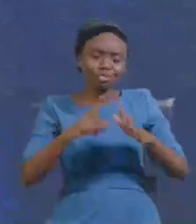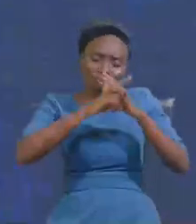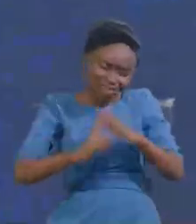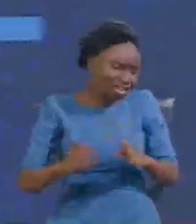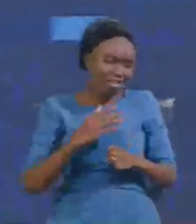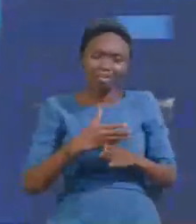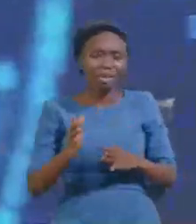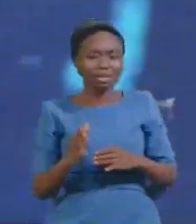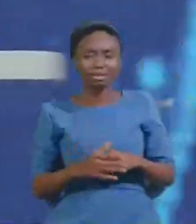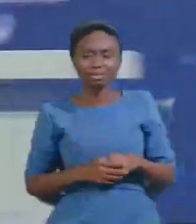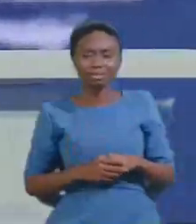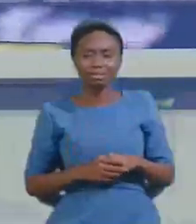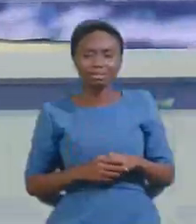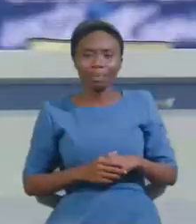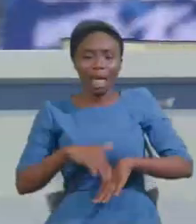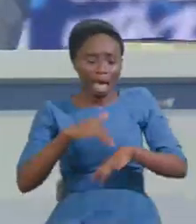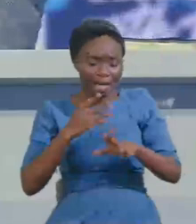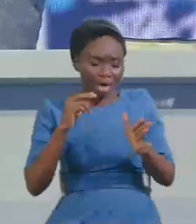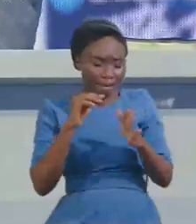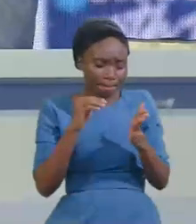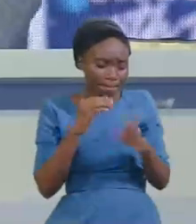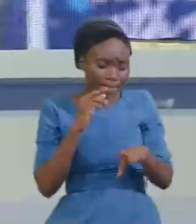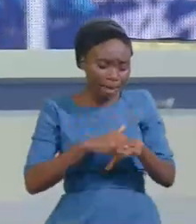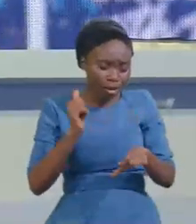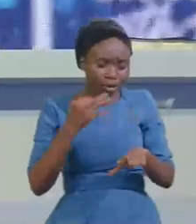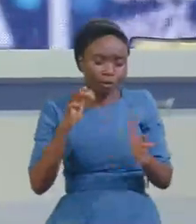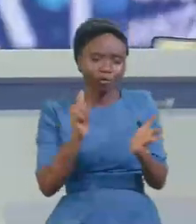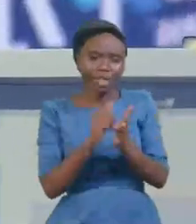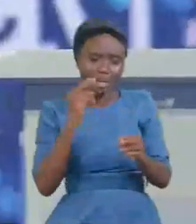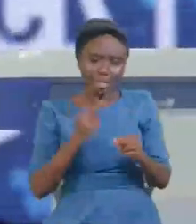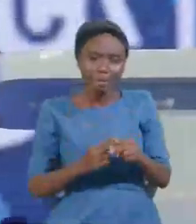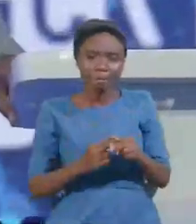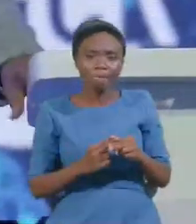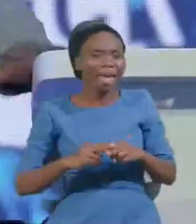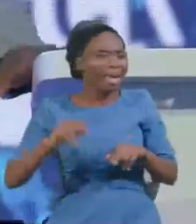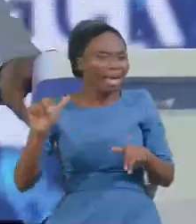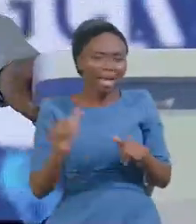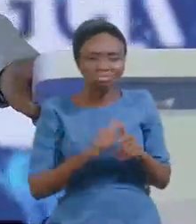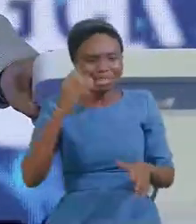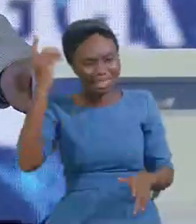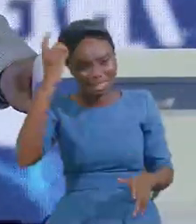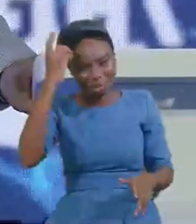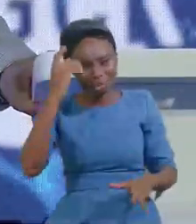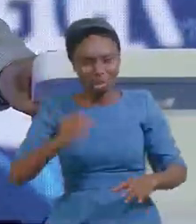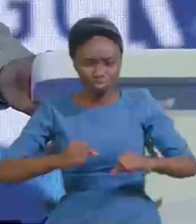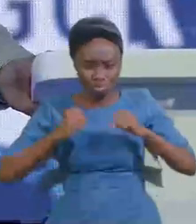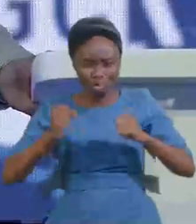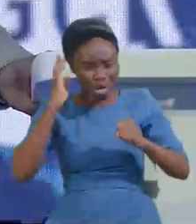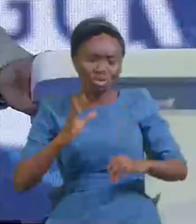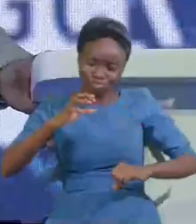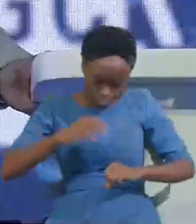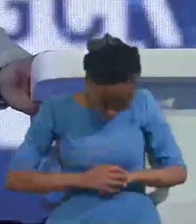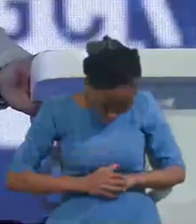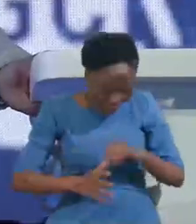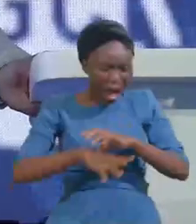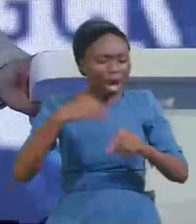away. At the mention of that name, every demonic power will bow out of